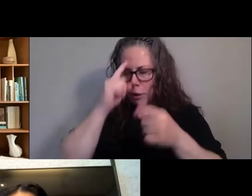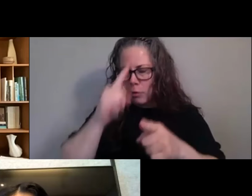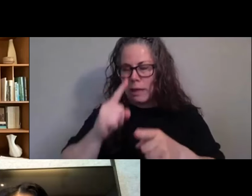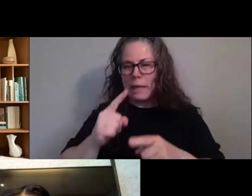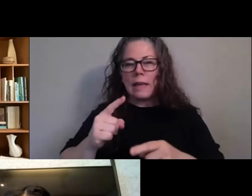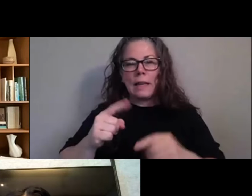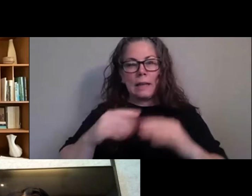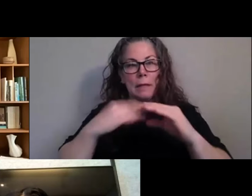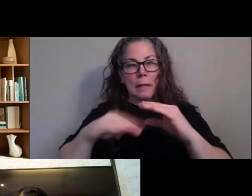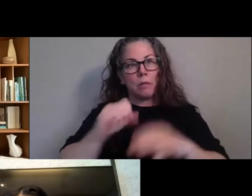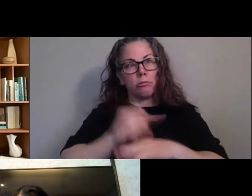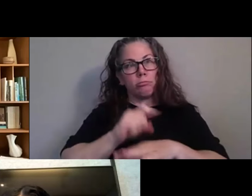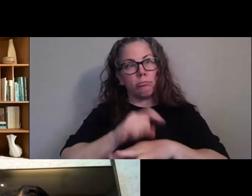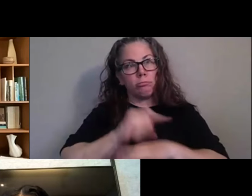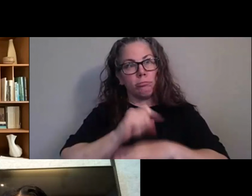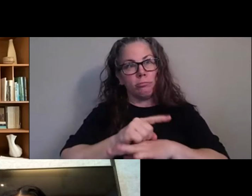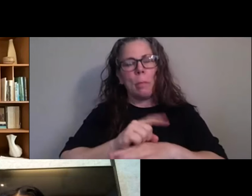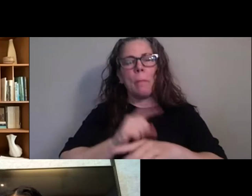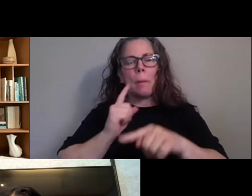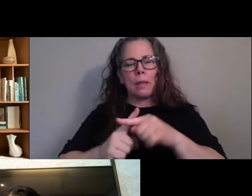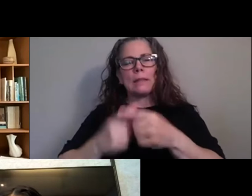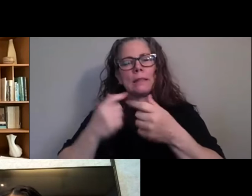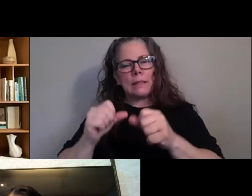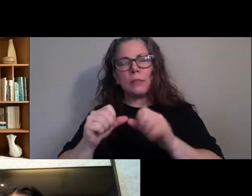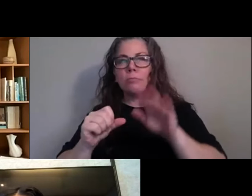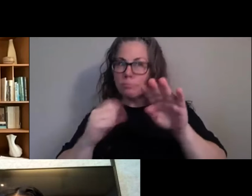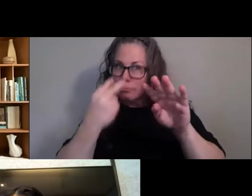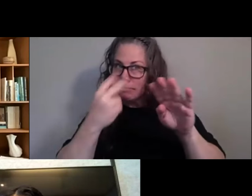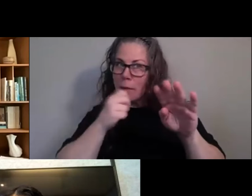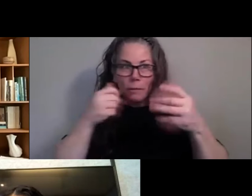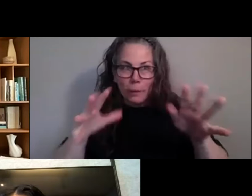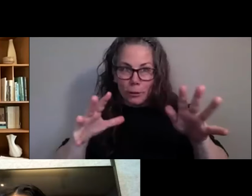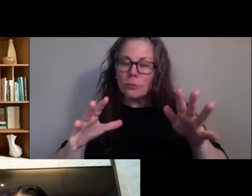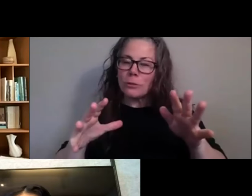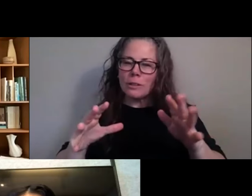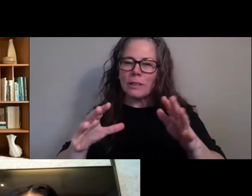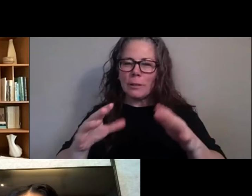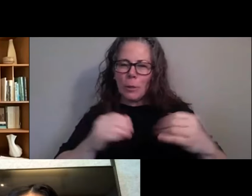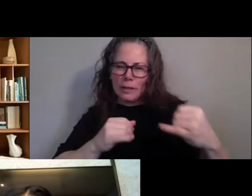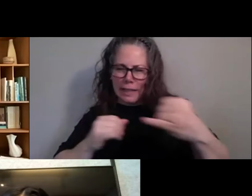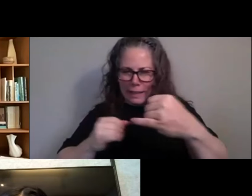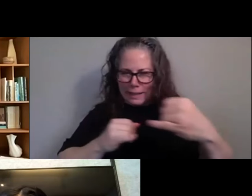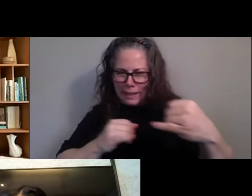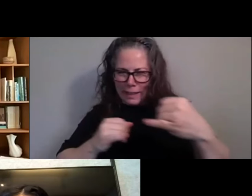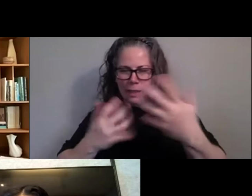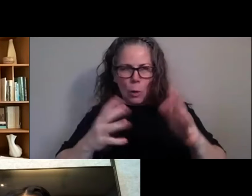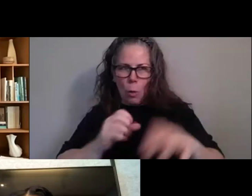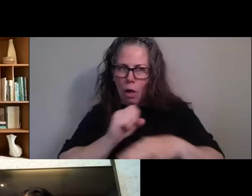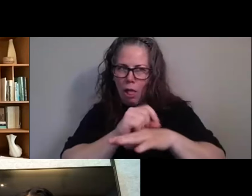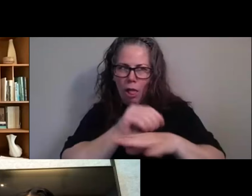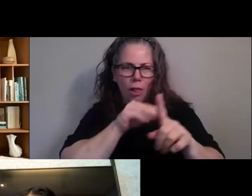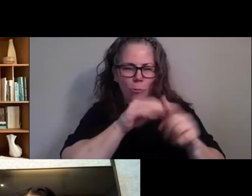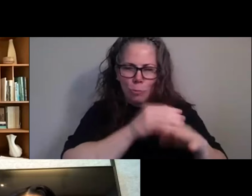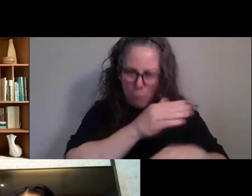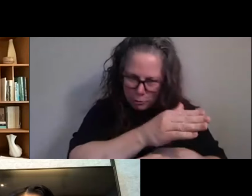and maintaining that communication with your legislators and also realizing that you're being, it's too much and your legislator might tune you out at some point. I